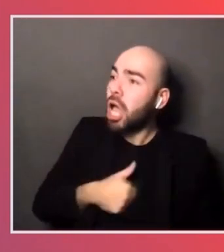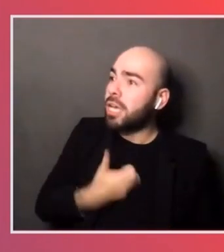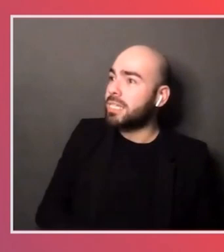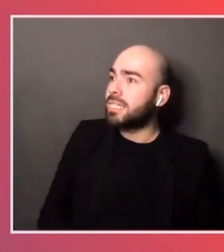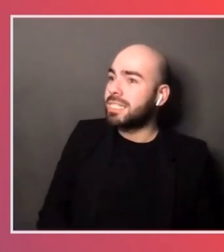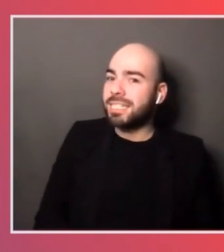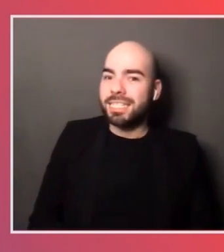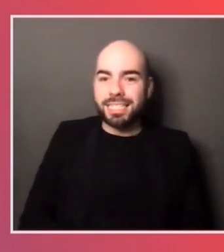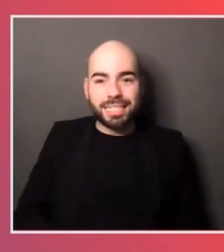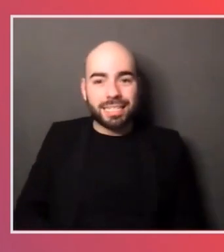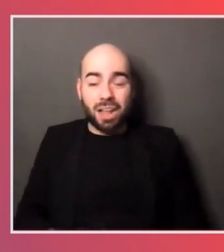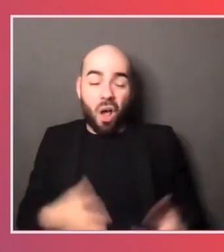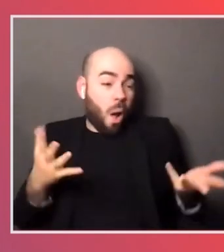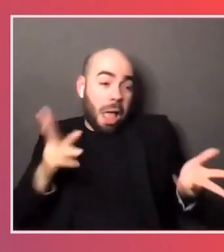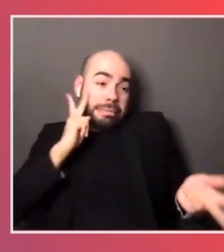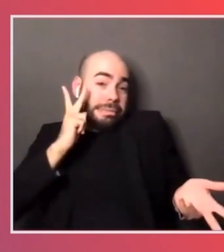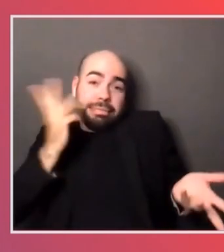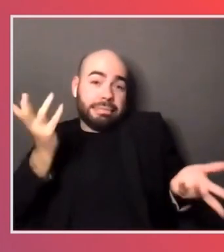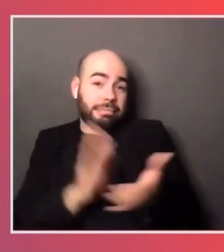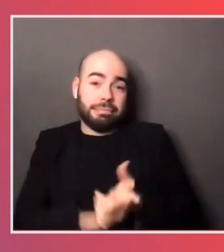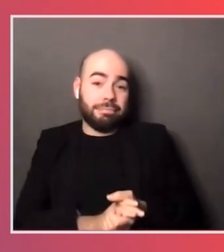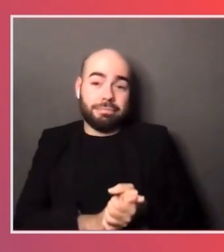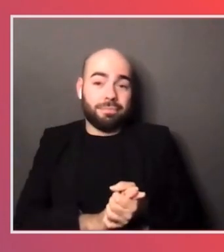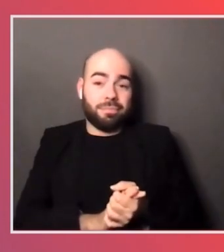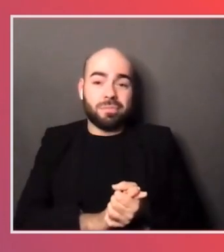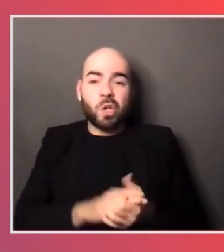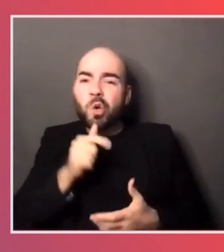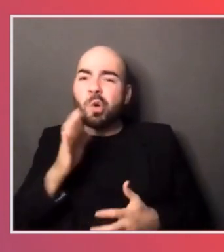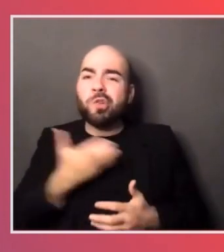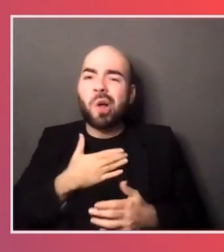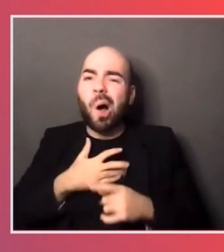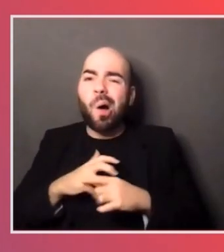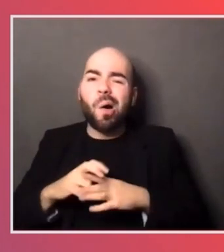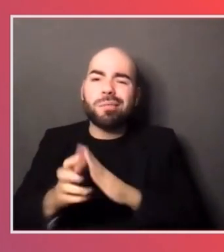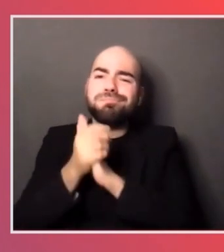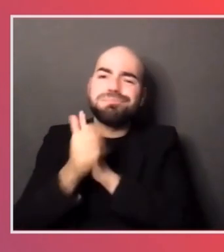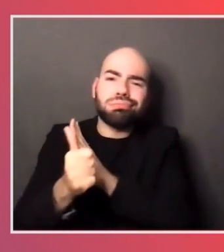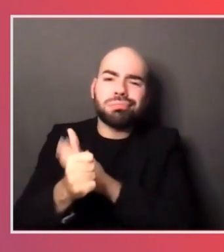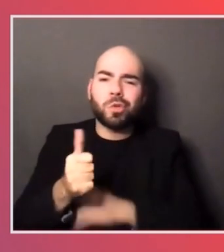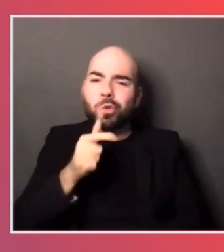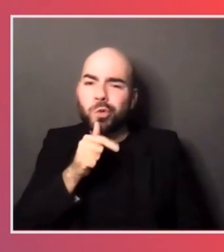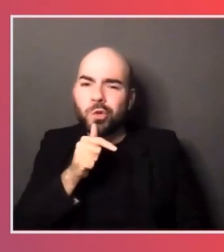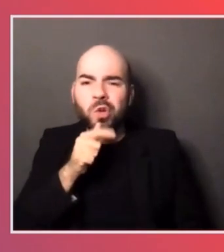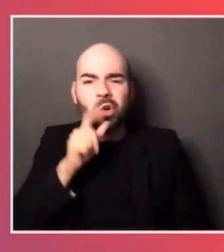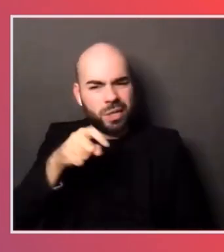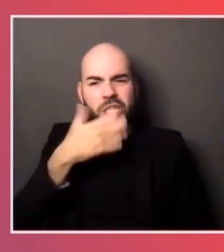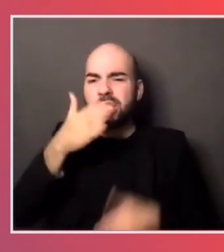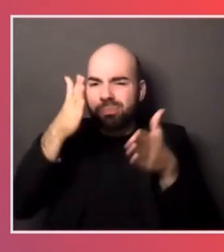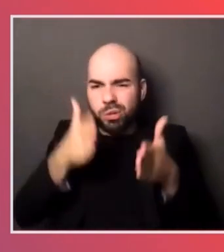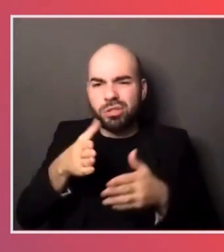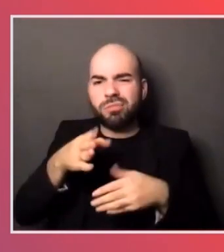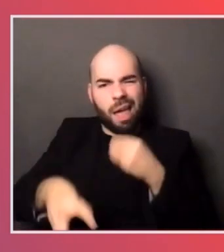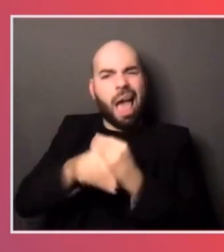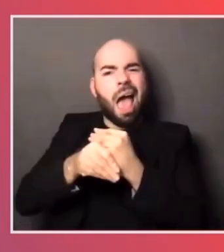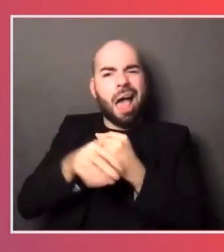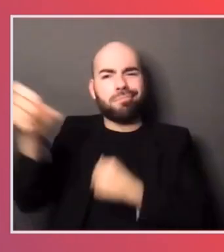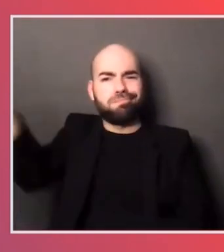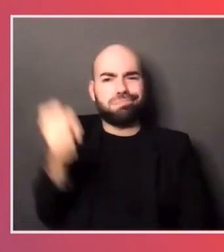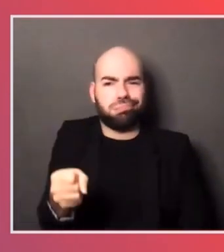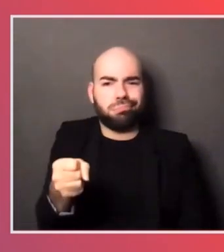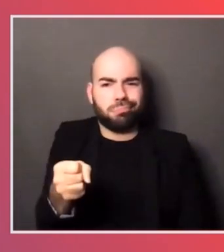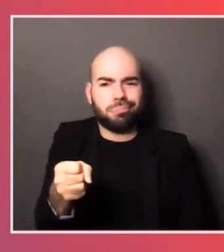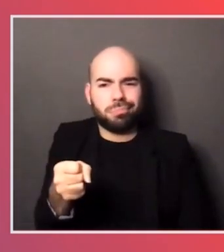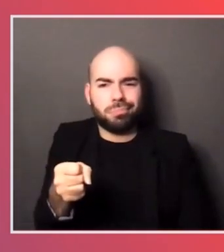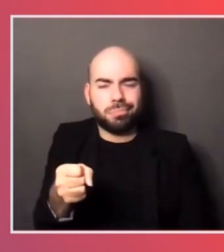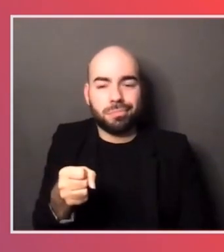ringer. Yeah, I think we do. I think we need to add somebody else to this mix. What? All right. What?